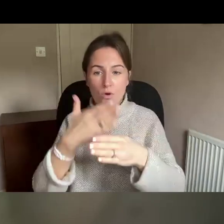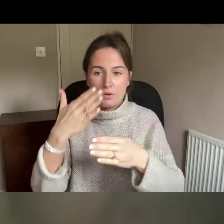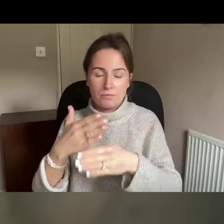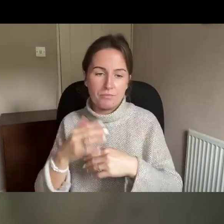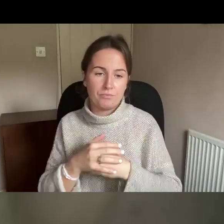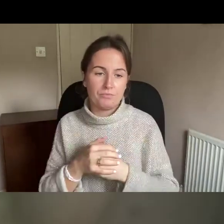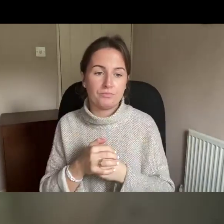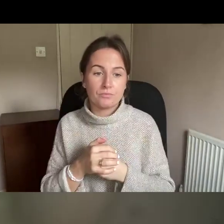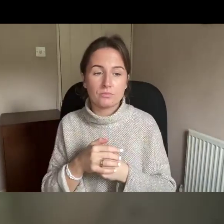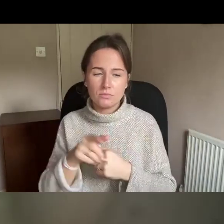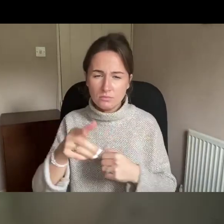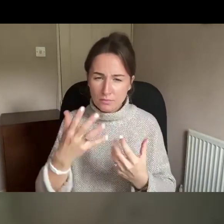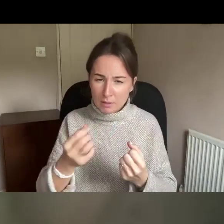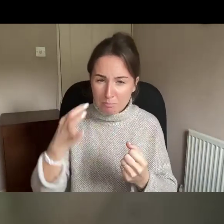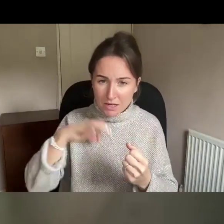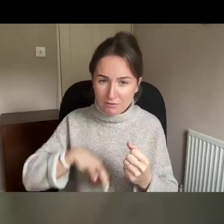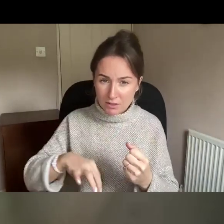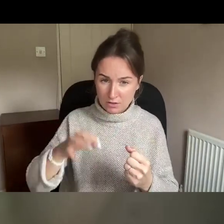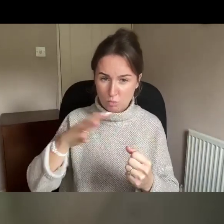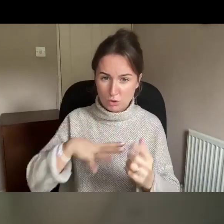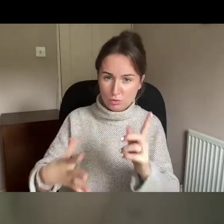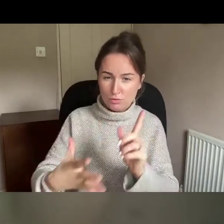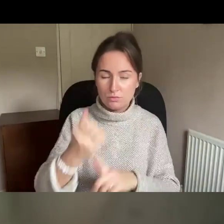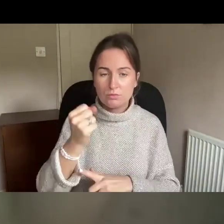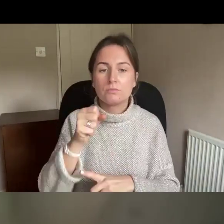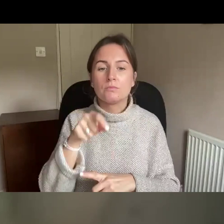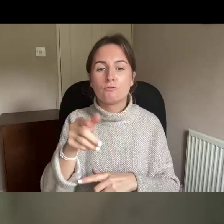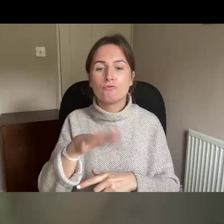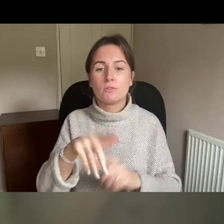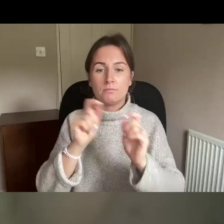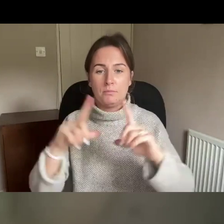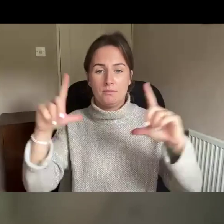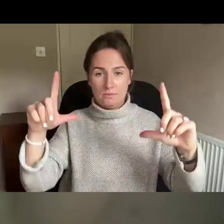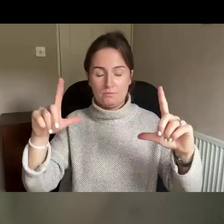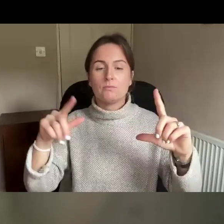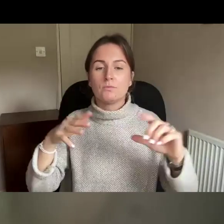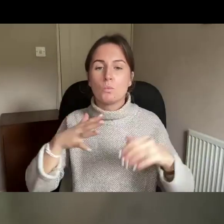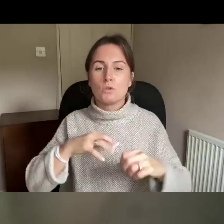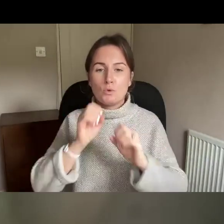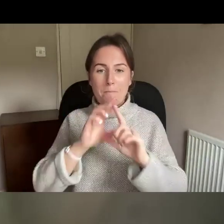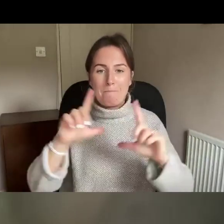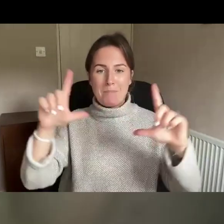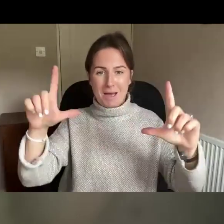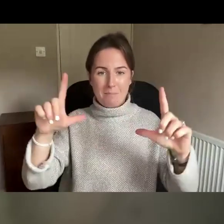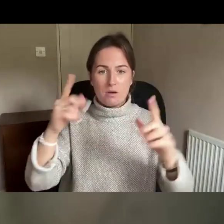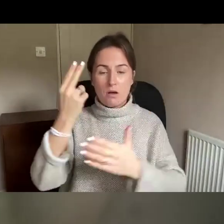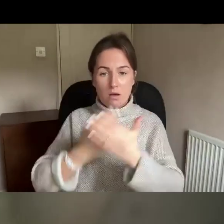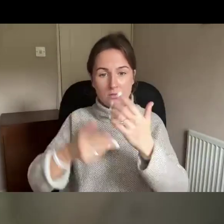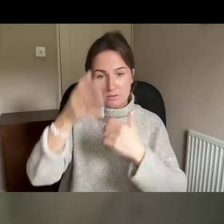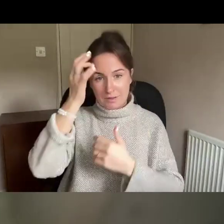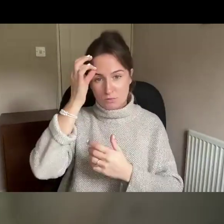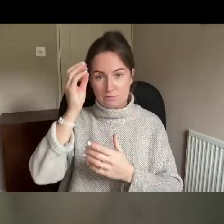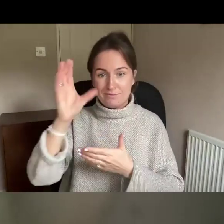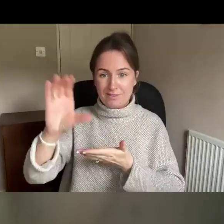to get out of the platform we were developing. We wanted to be able to map our Arts Council investment data alongside external